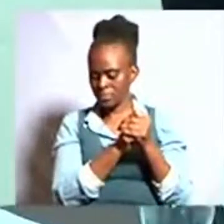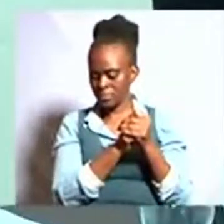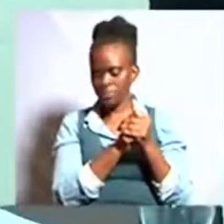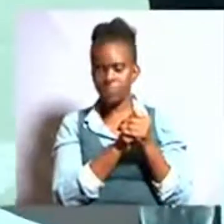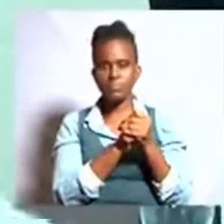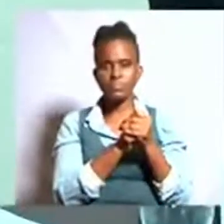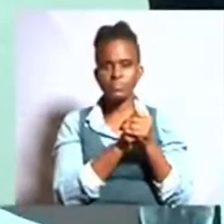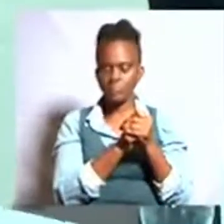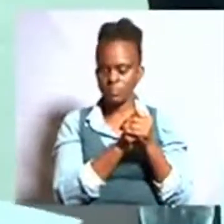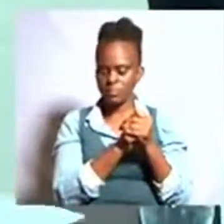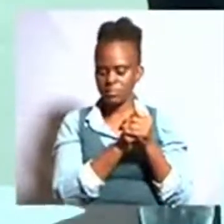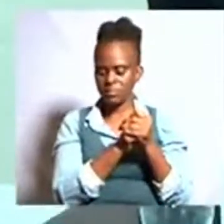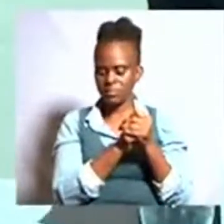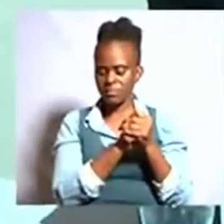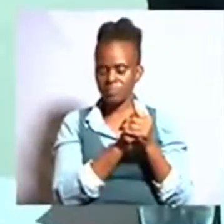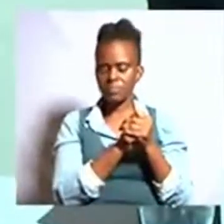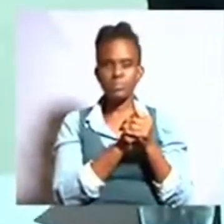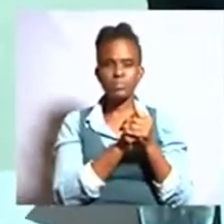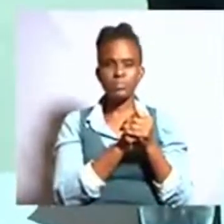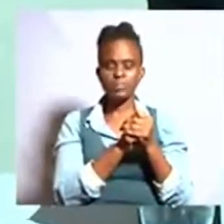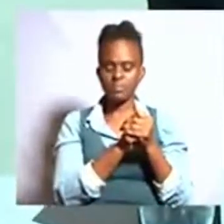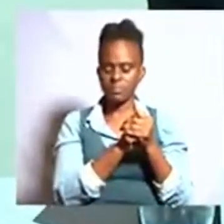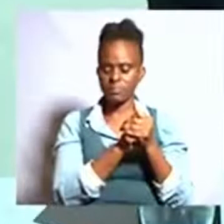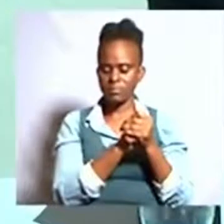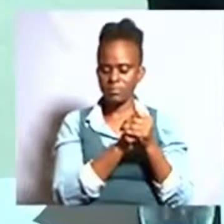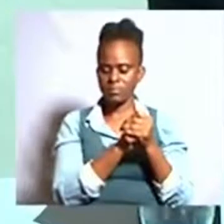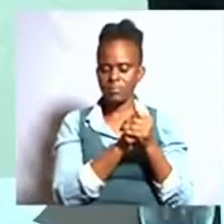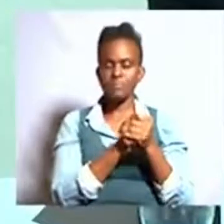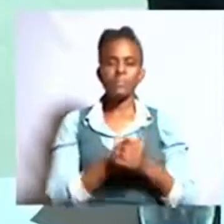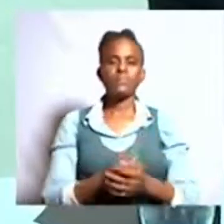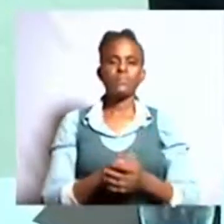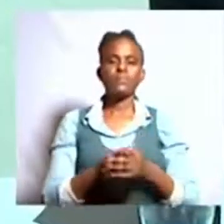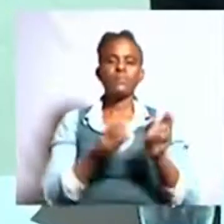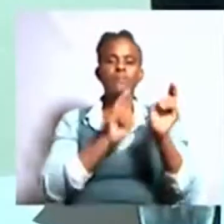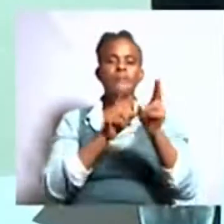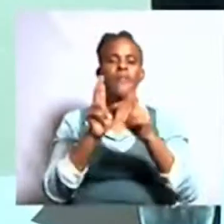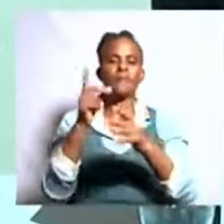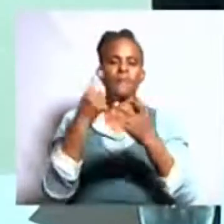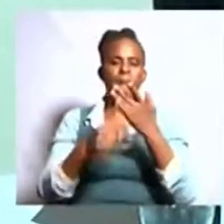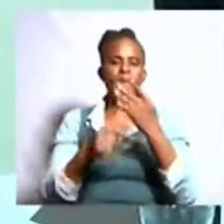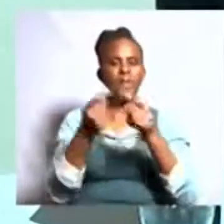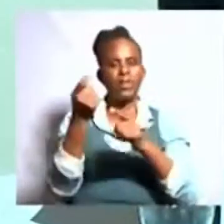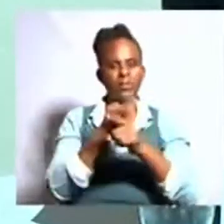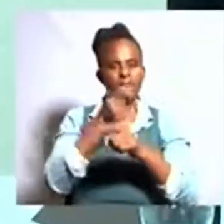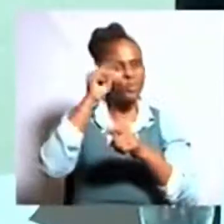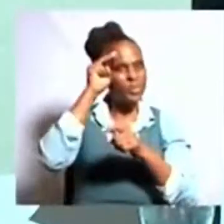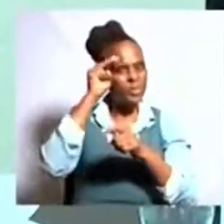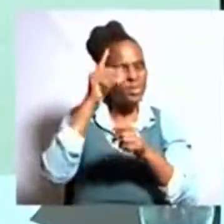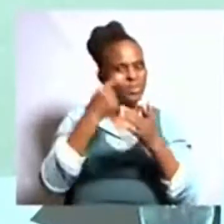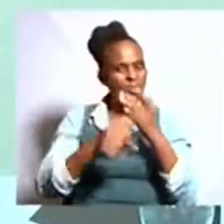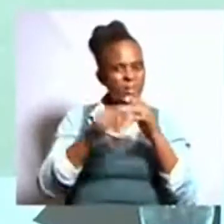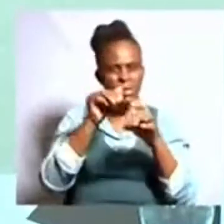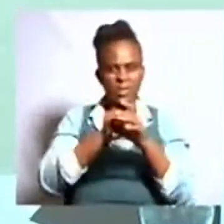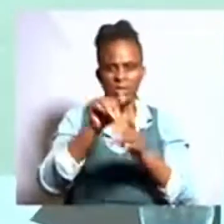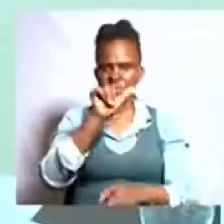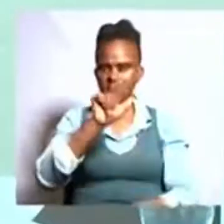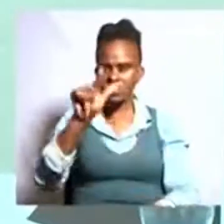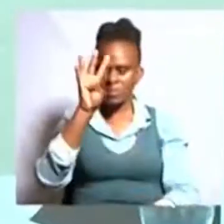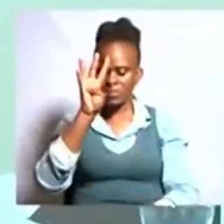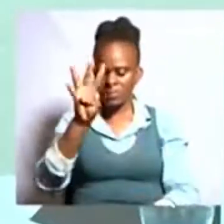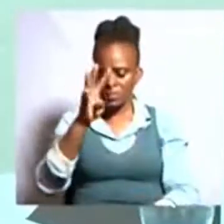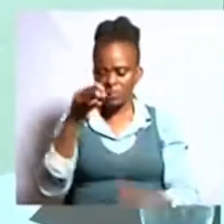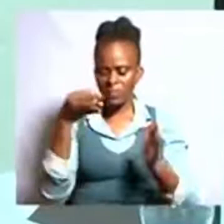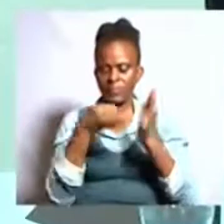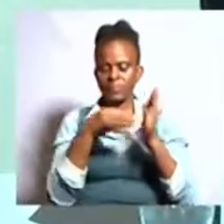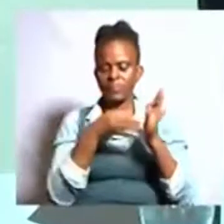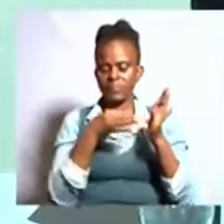2022, and the response which came from the ministry was on 24th